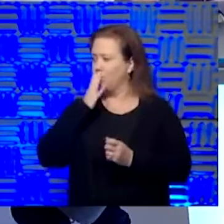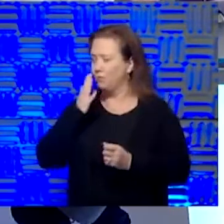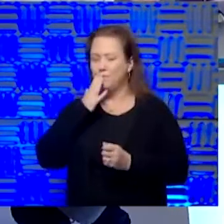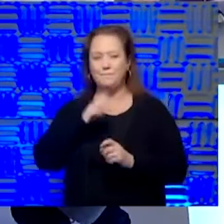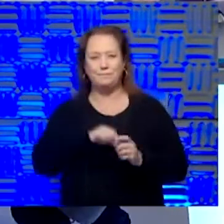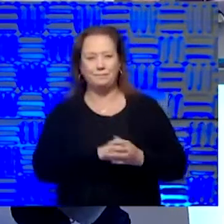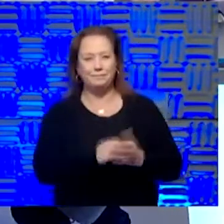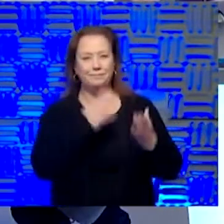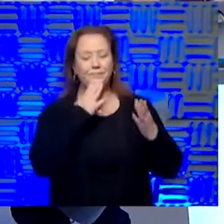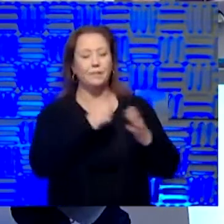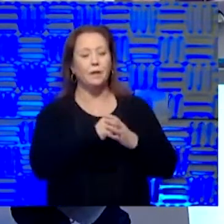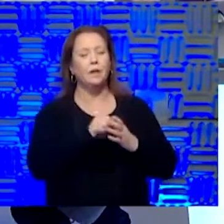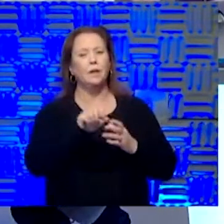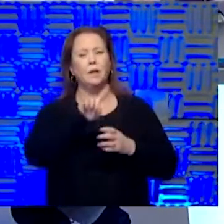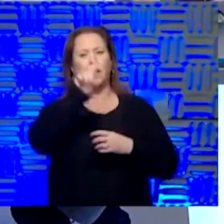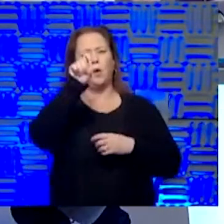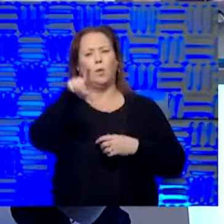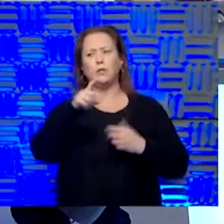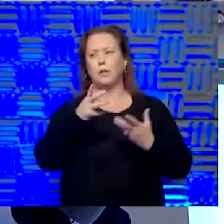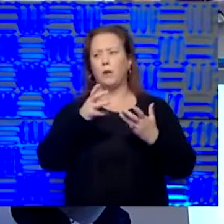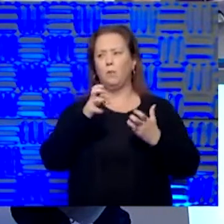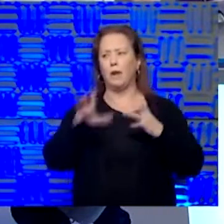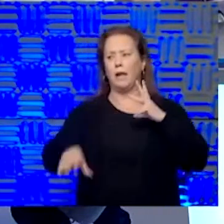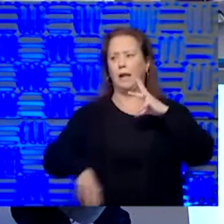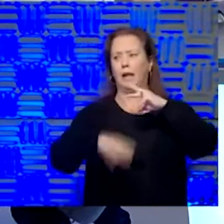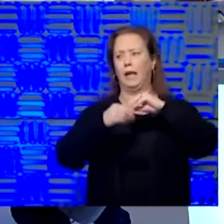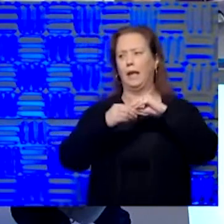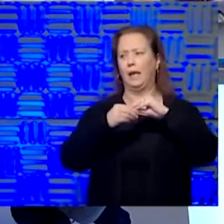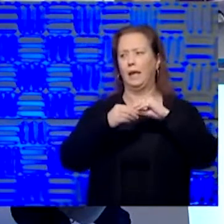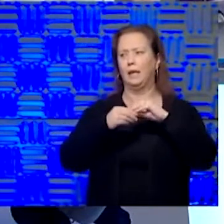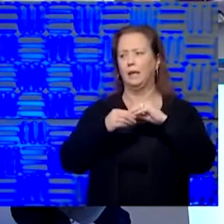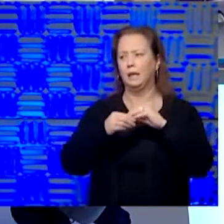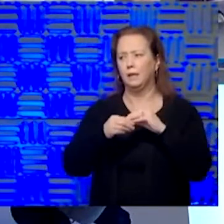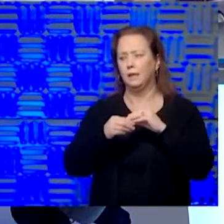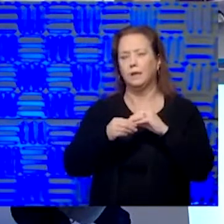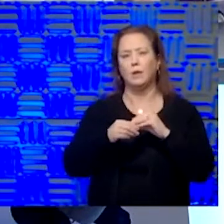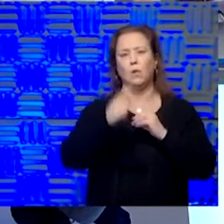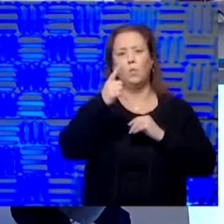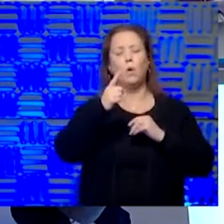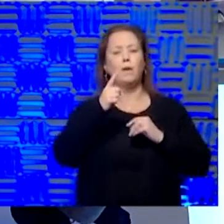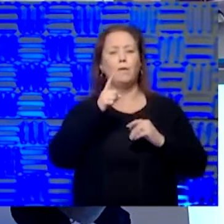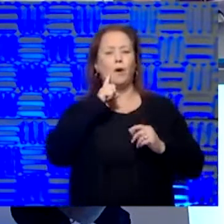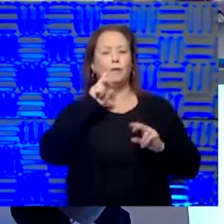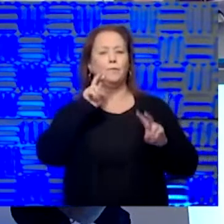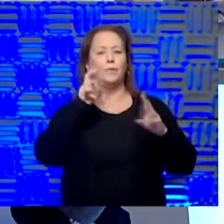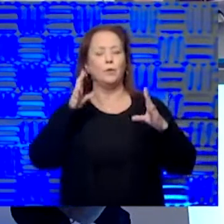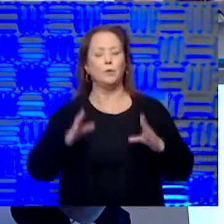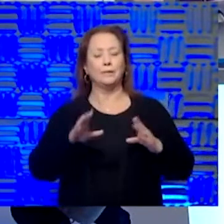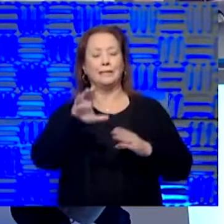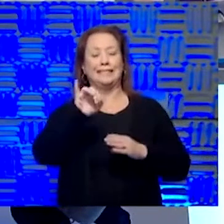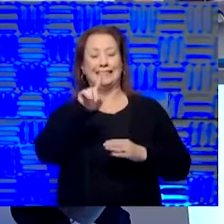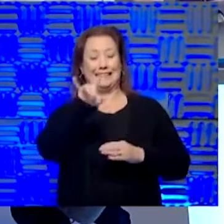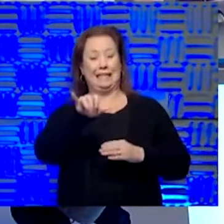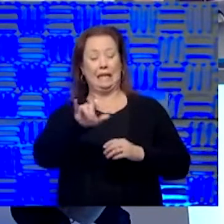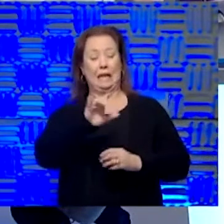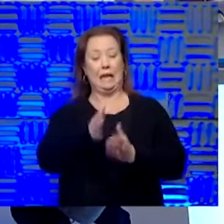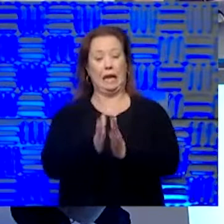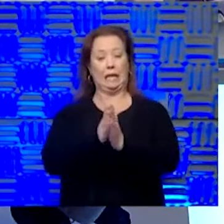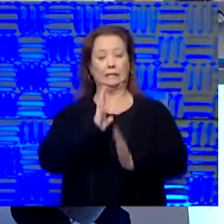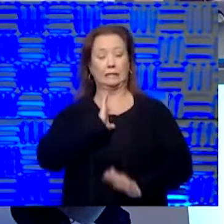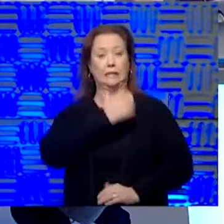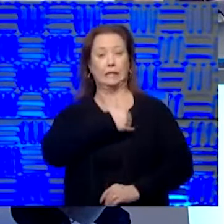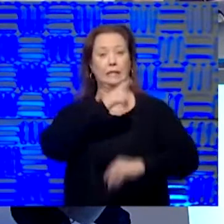I wanted to, there's a question I want to kind of pile onto that, and one of our listeners, Cindy, asked a